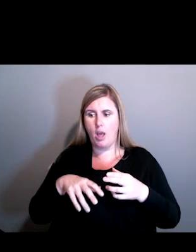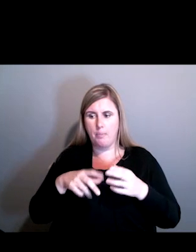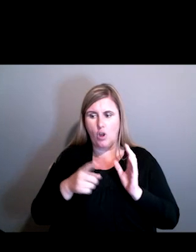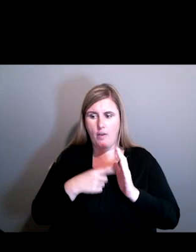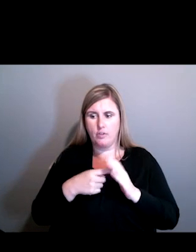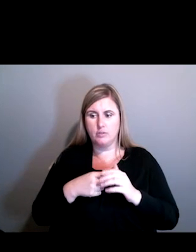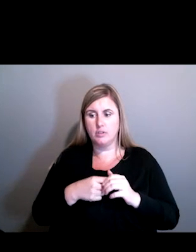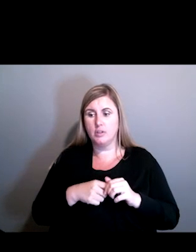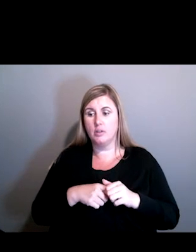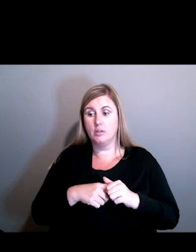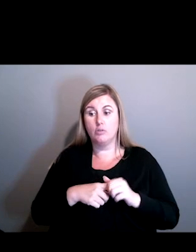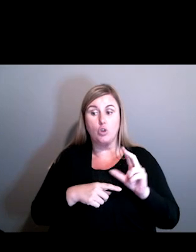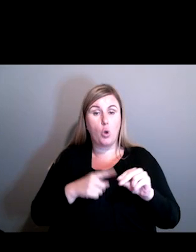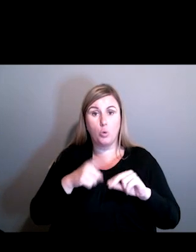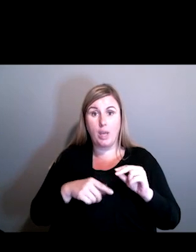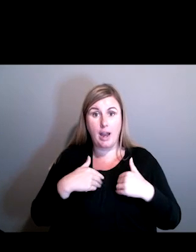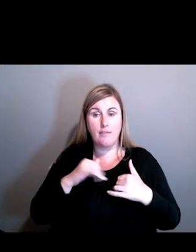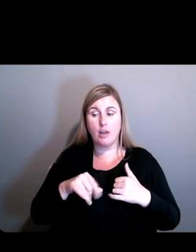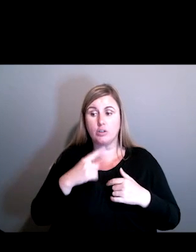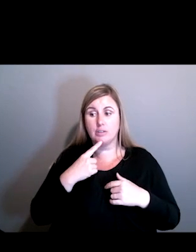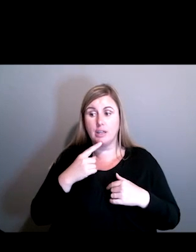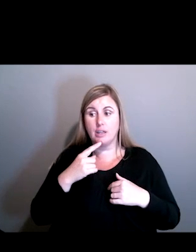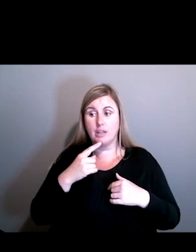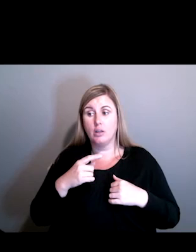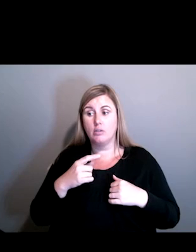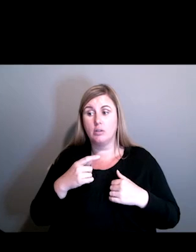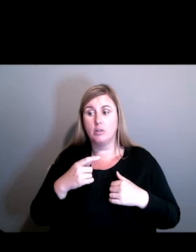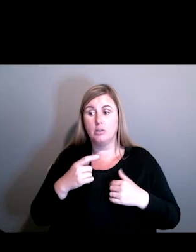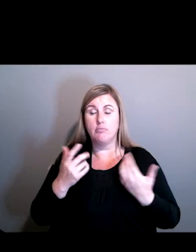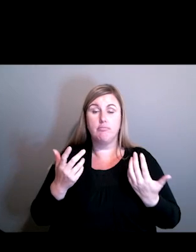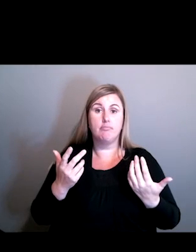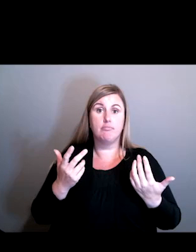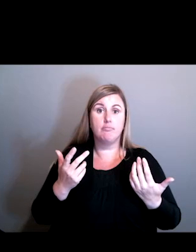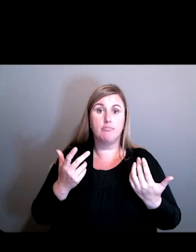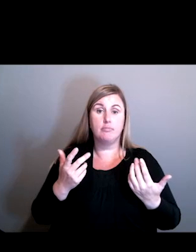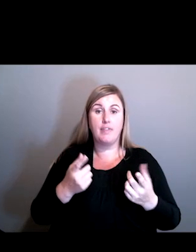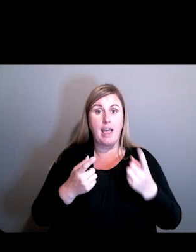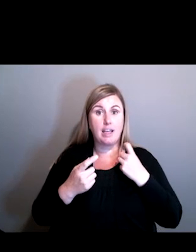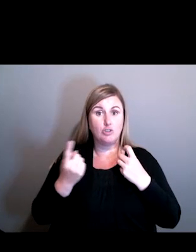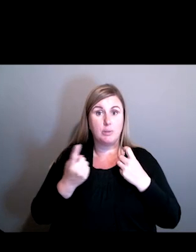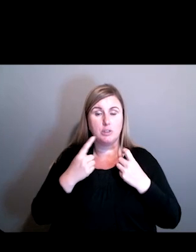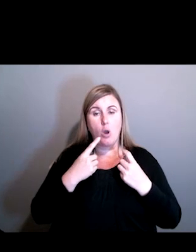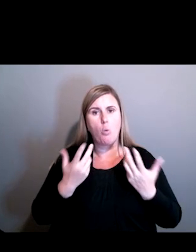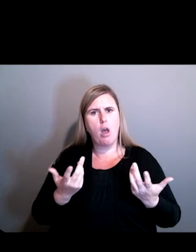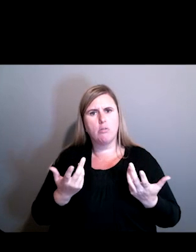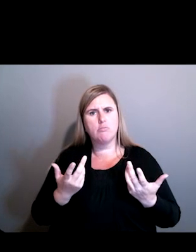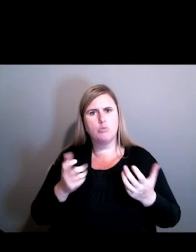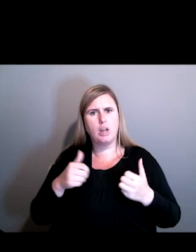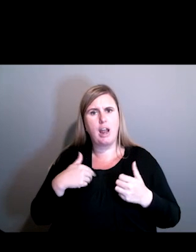So instead of saying, no, you can't have that, but you can have this, we say, if they ask for something, we say, well, you can have